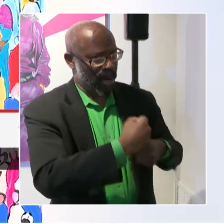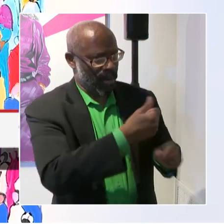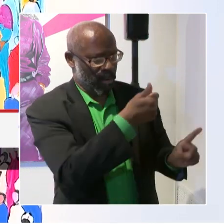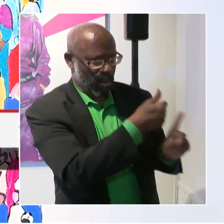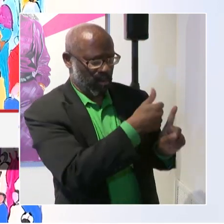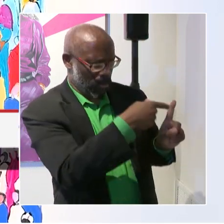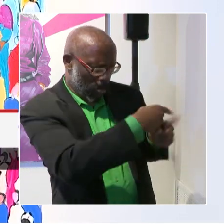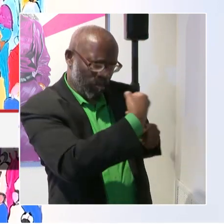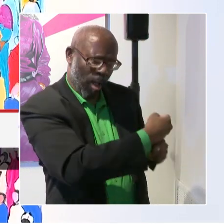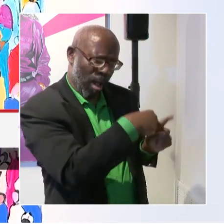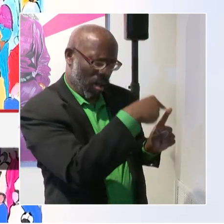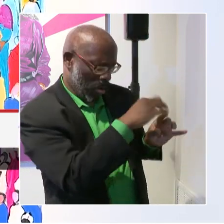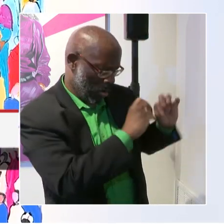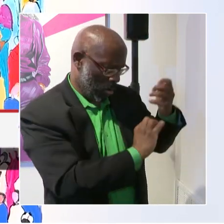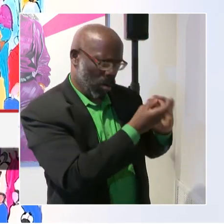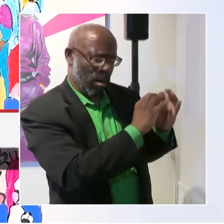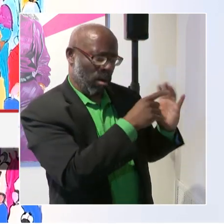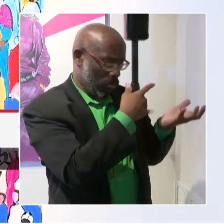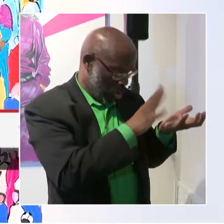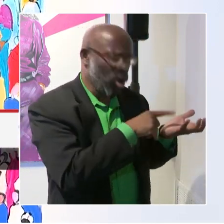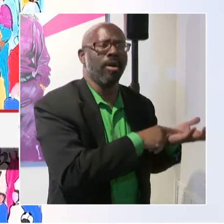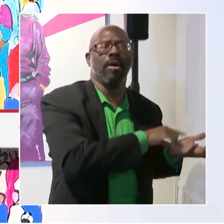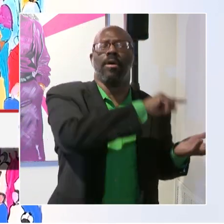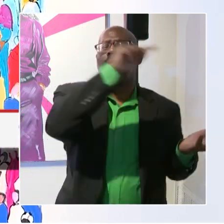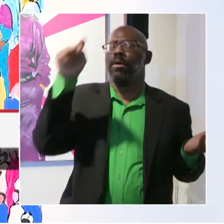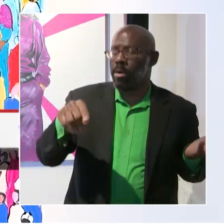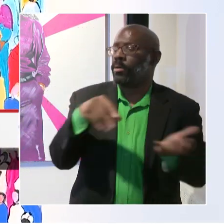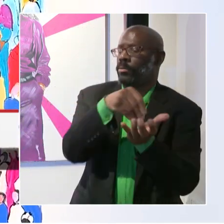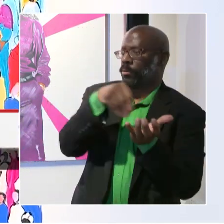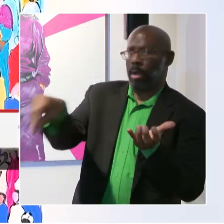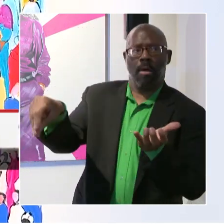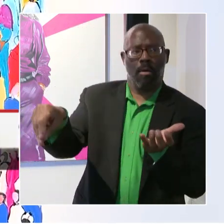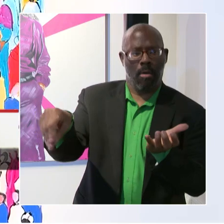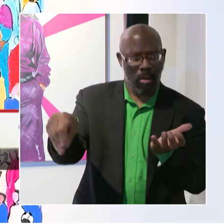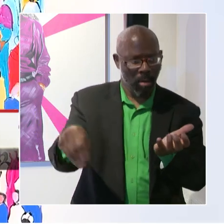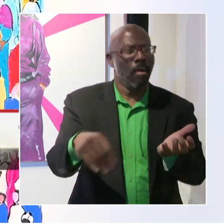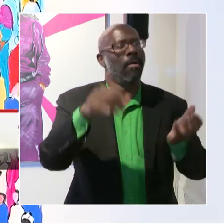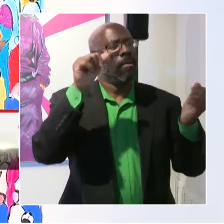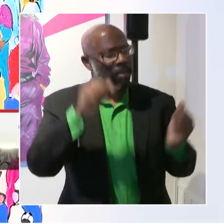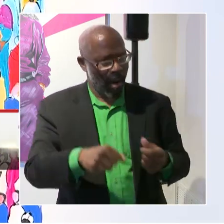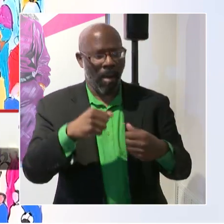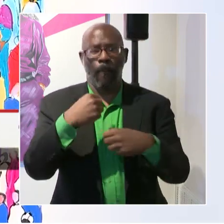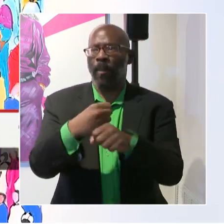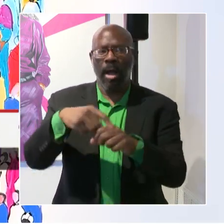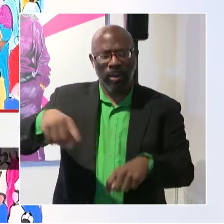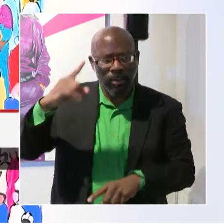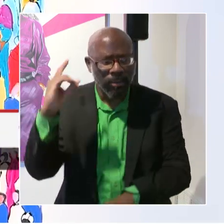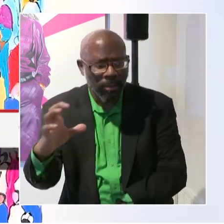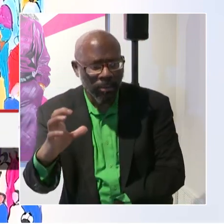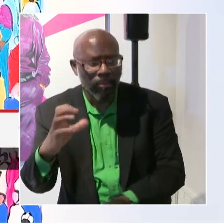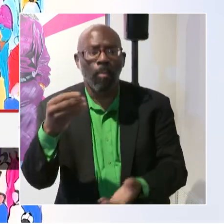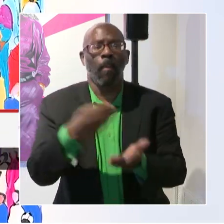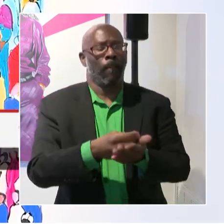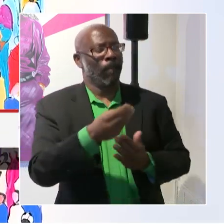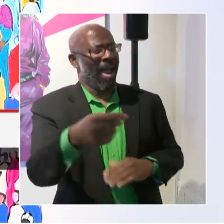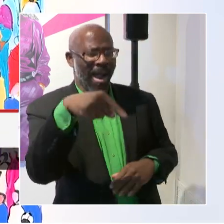good that can be consumed here in Washington, D.C., but can be shipped across the country. And so we're really